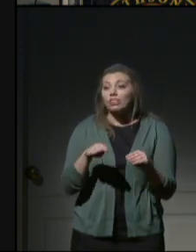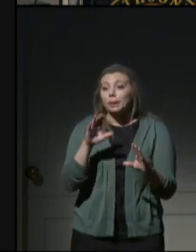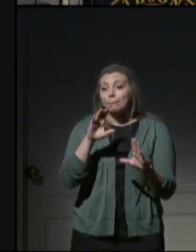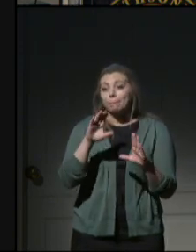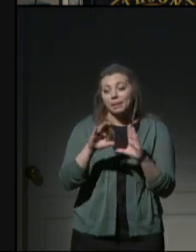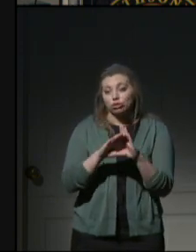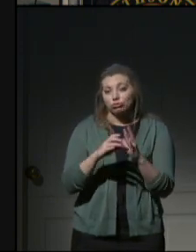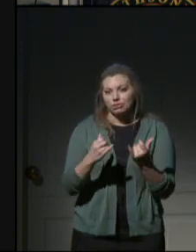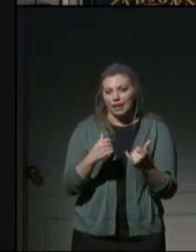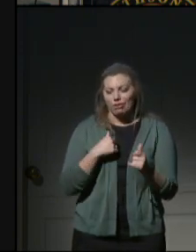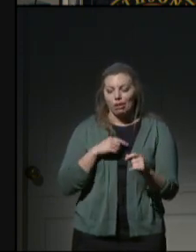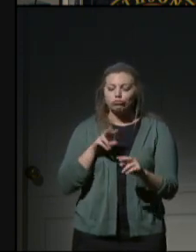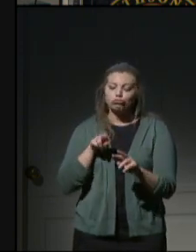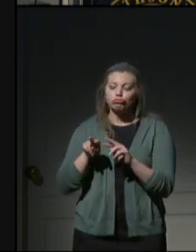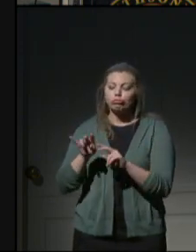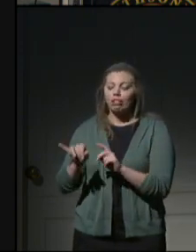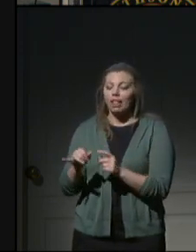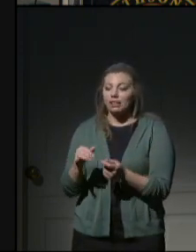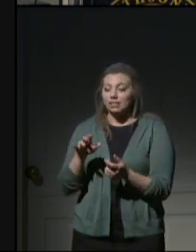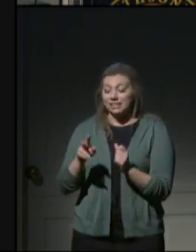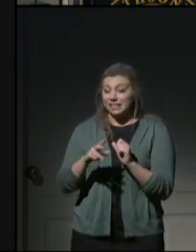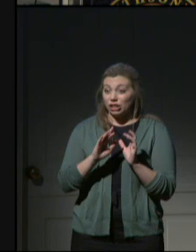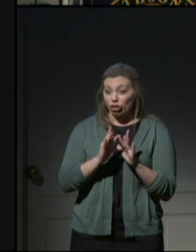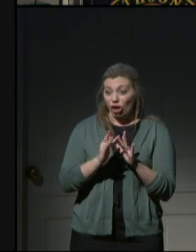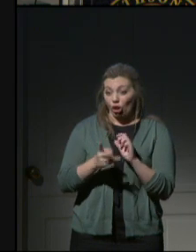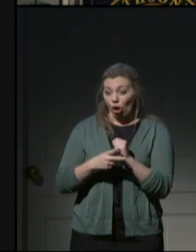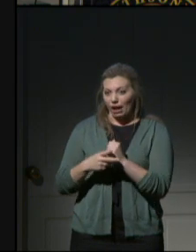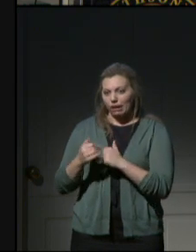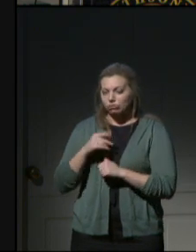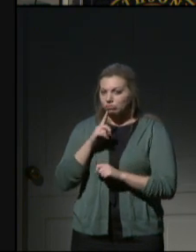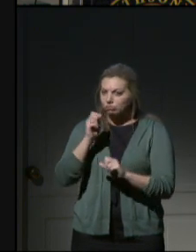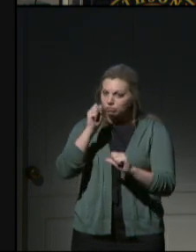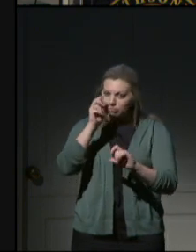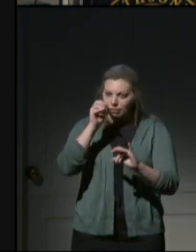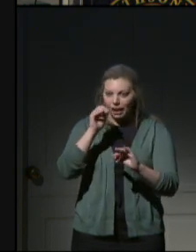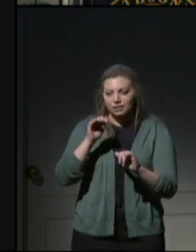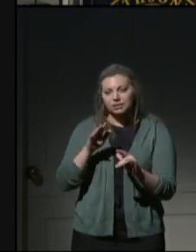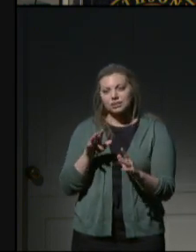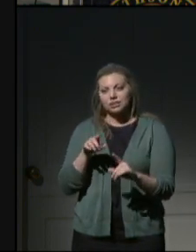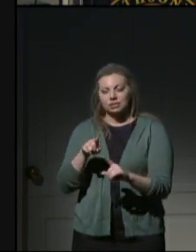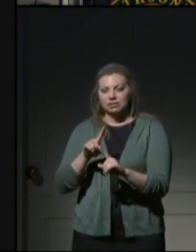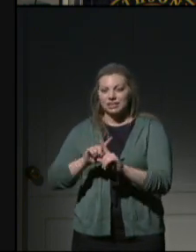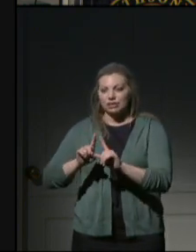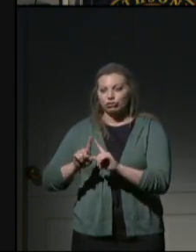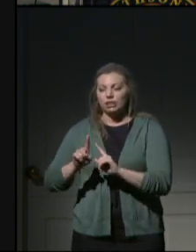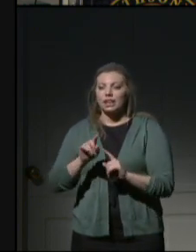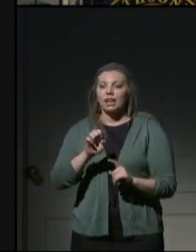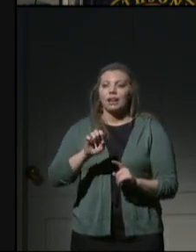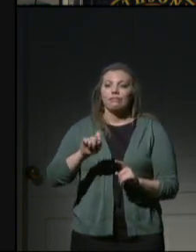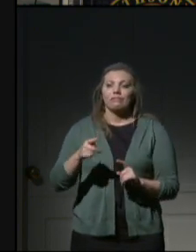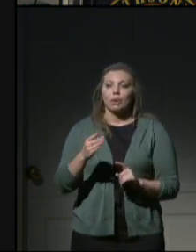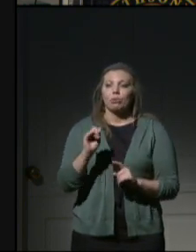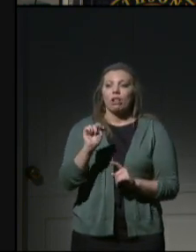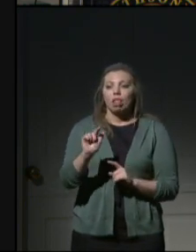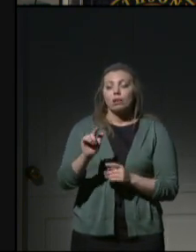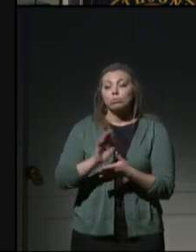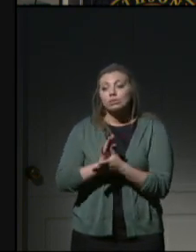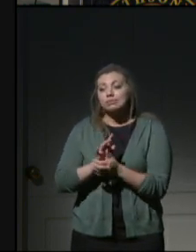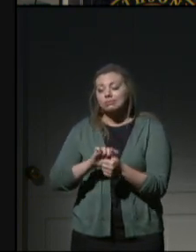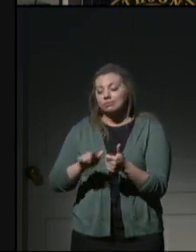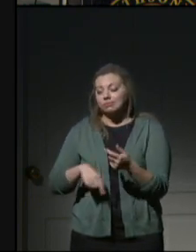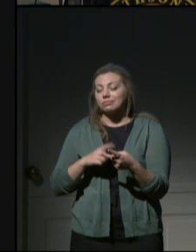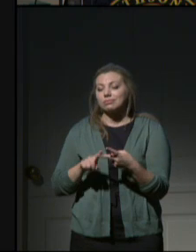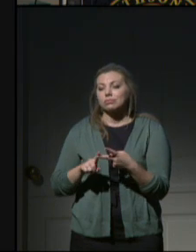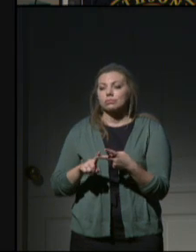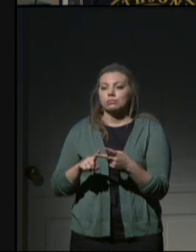I'm exploring in that direction. The Internet Archive has a fantastic collection of ephemeral movies and educational movies, and I'm playing around